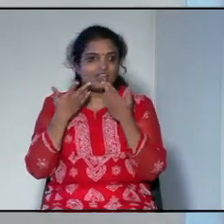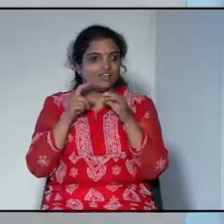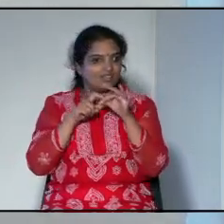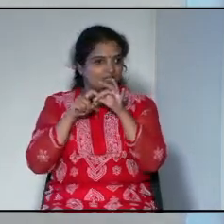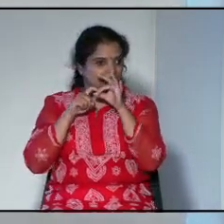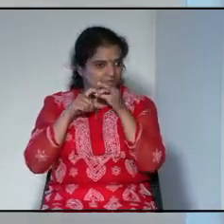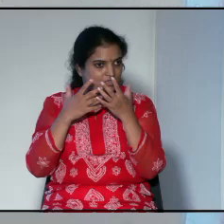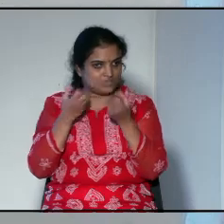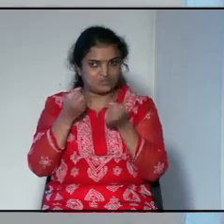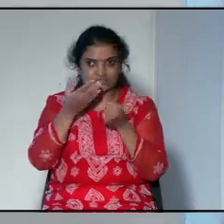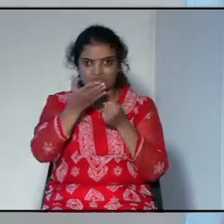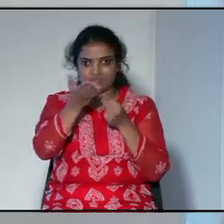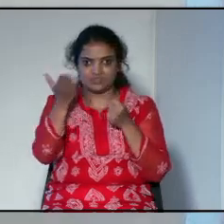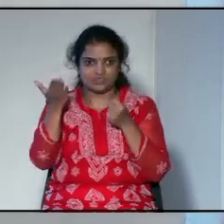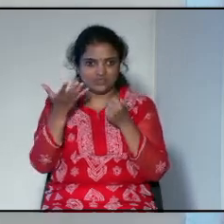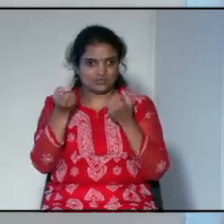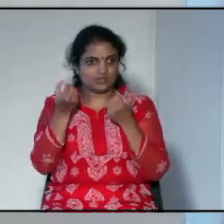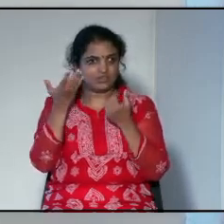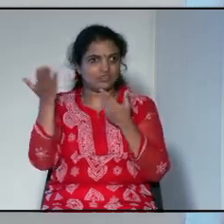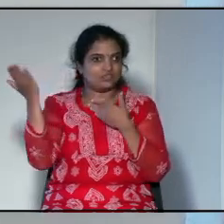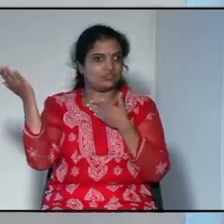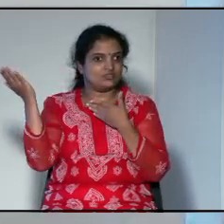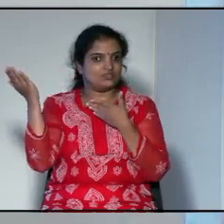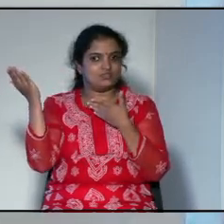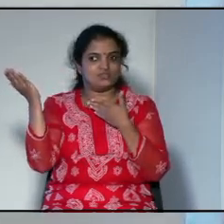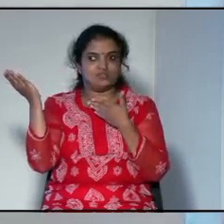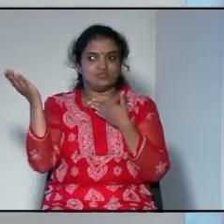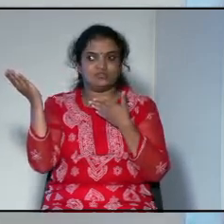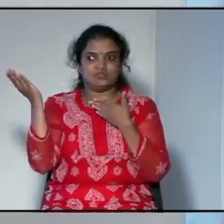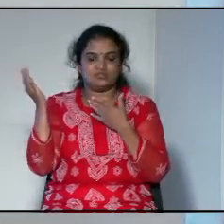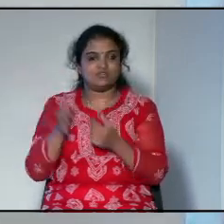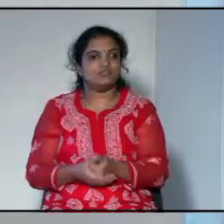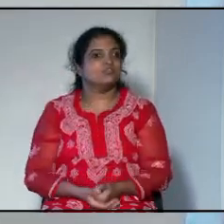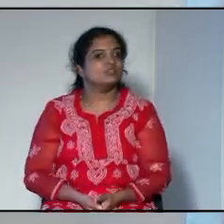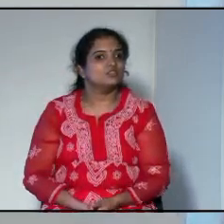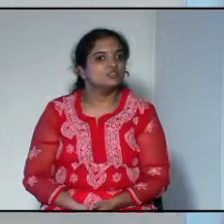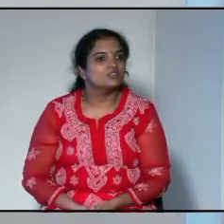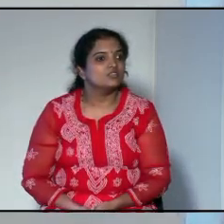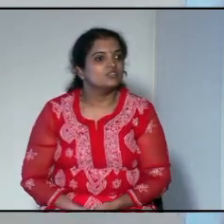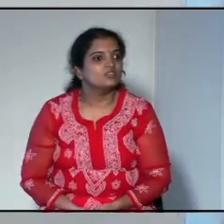you would like to ask anything. Yeah.